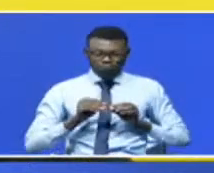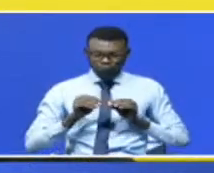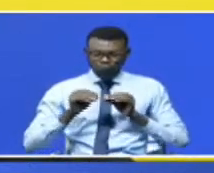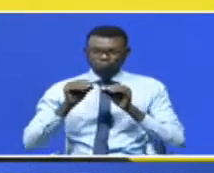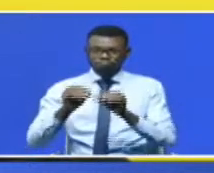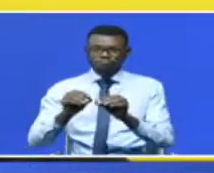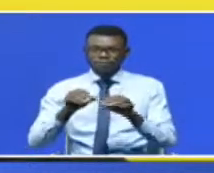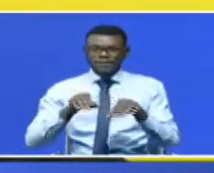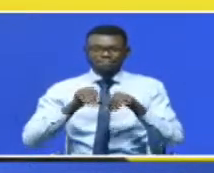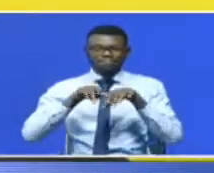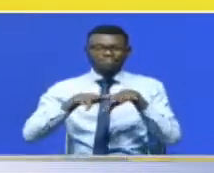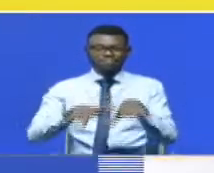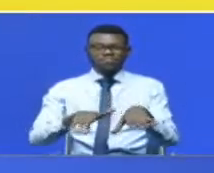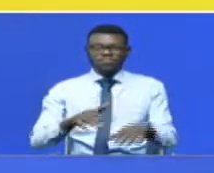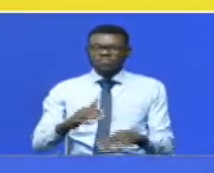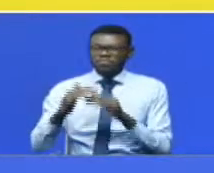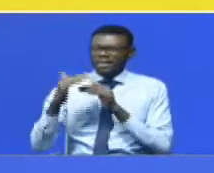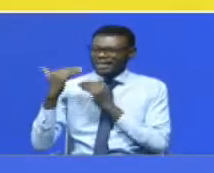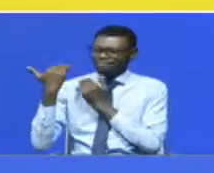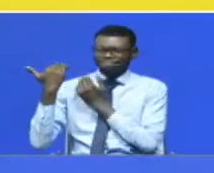Kenya. I think there is no limit,